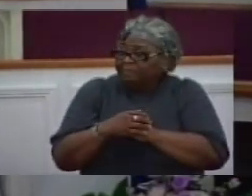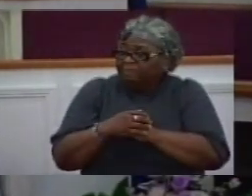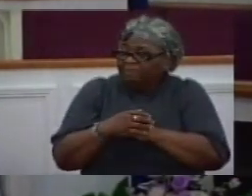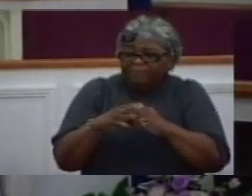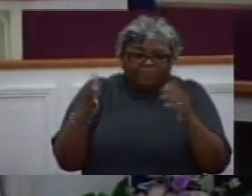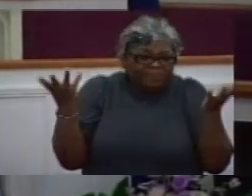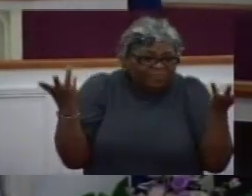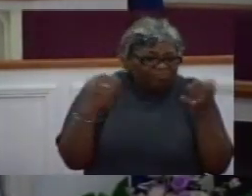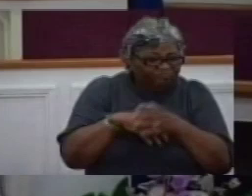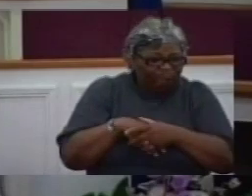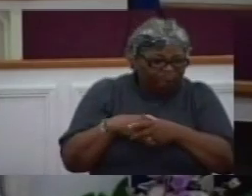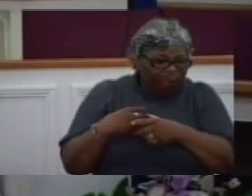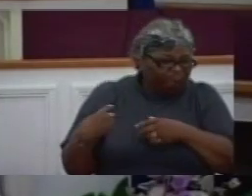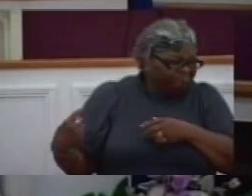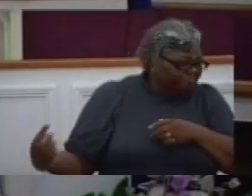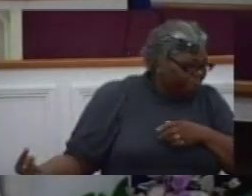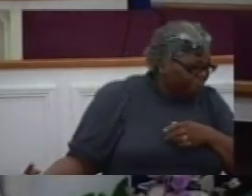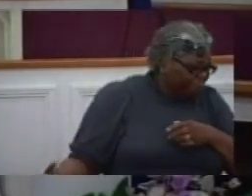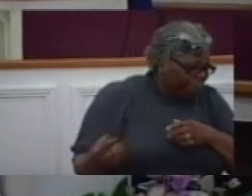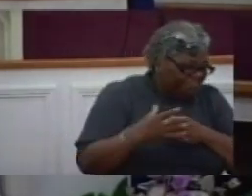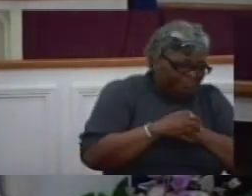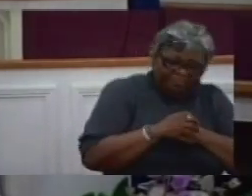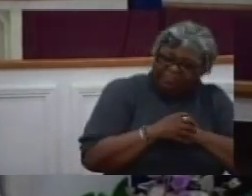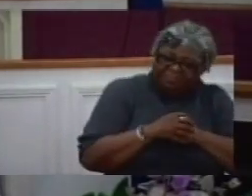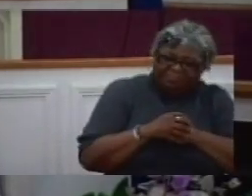I'm gonna leave that alone.